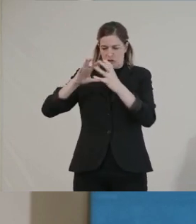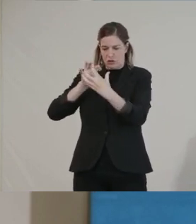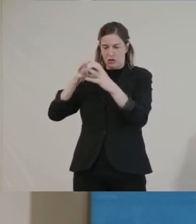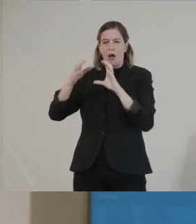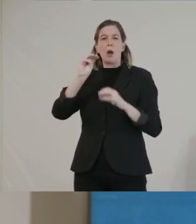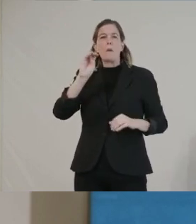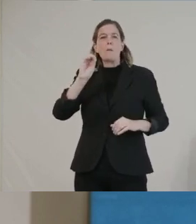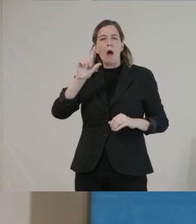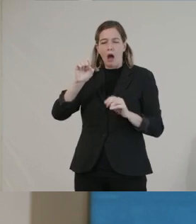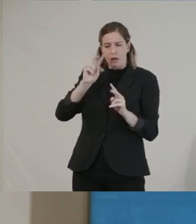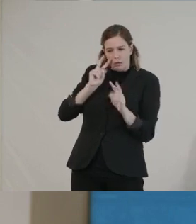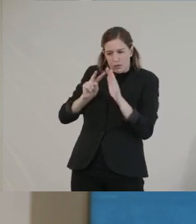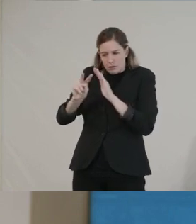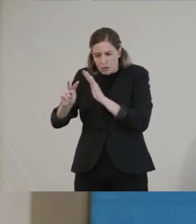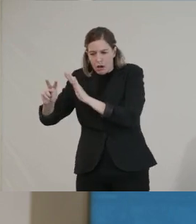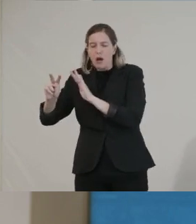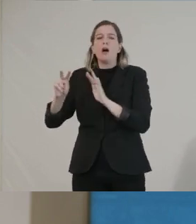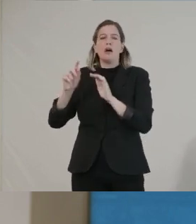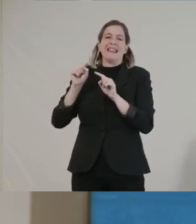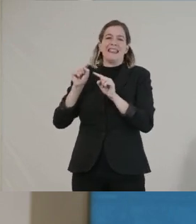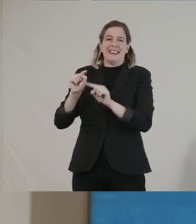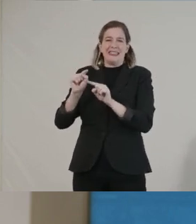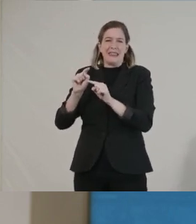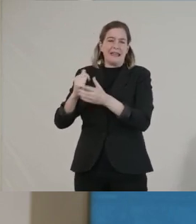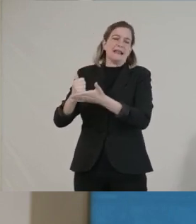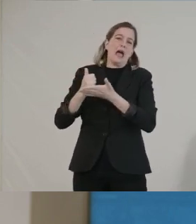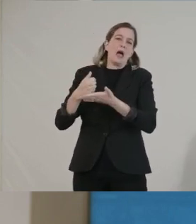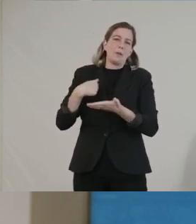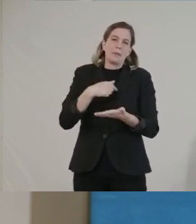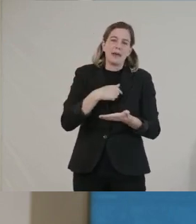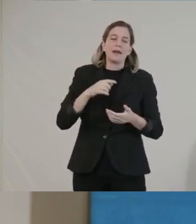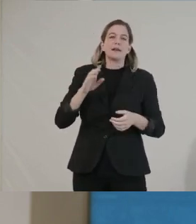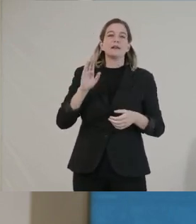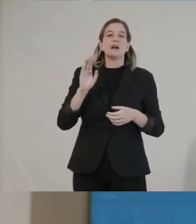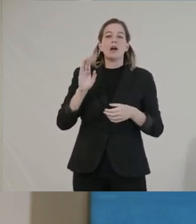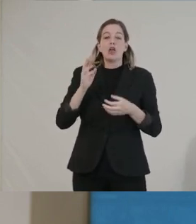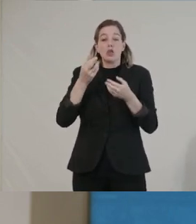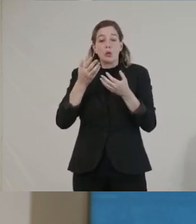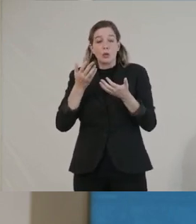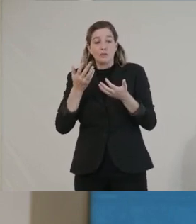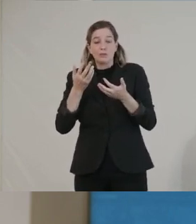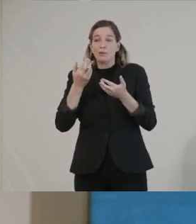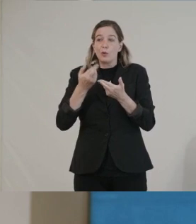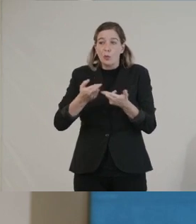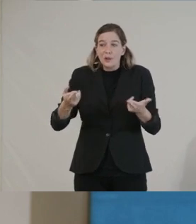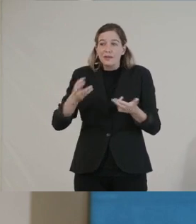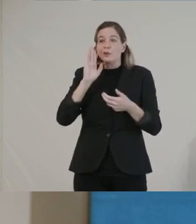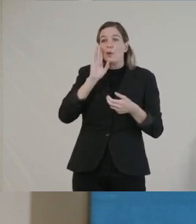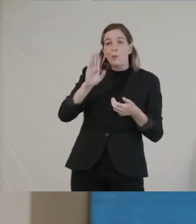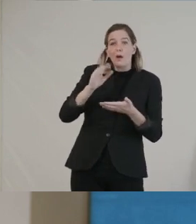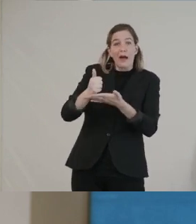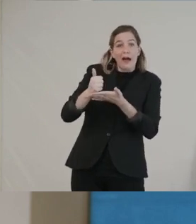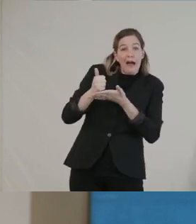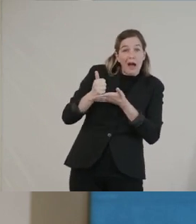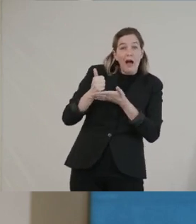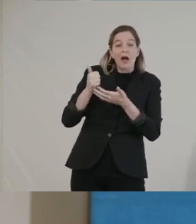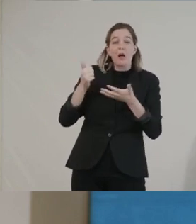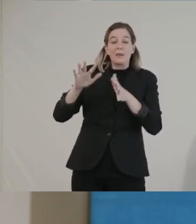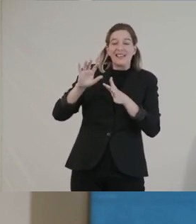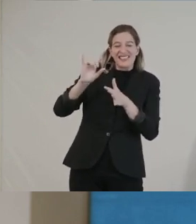our resources will be and the resources needed for that, they are just that. They are just models, and